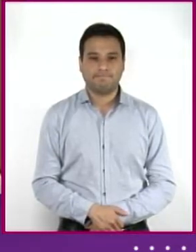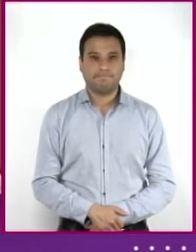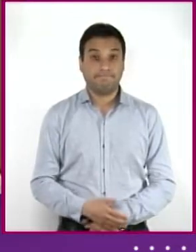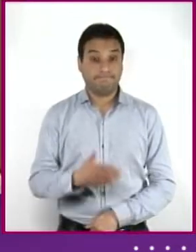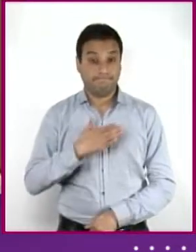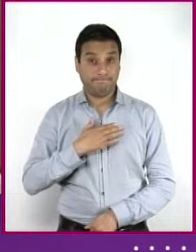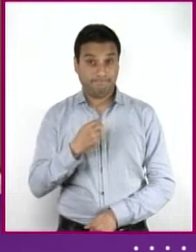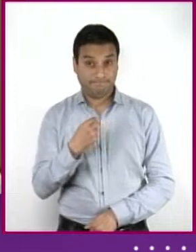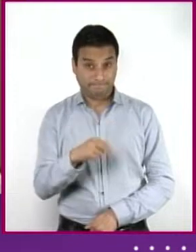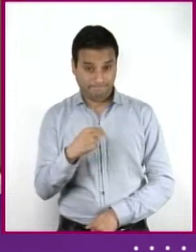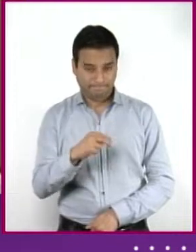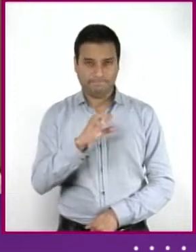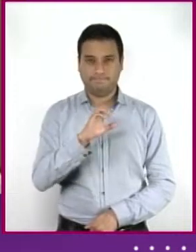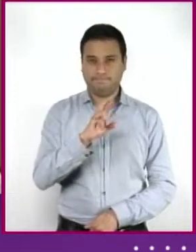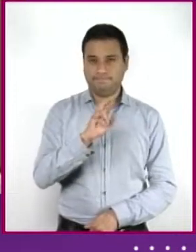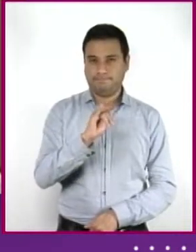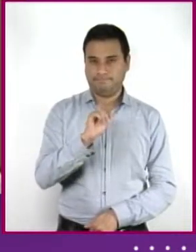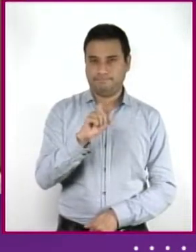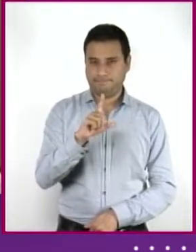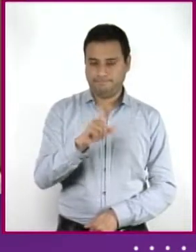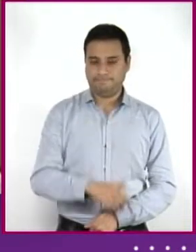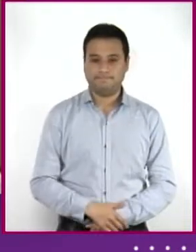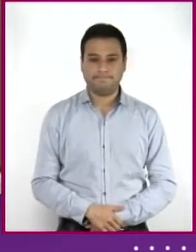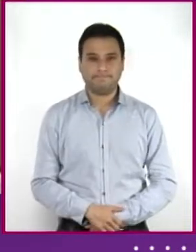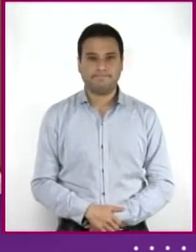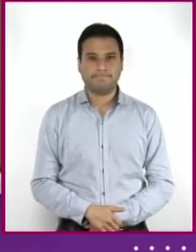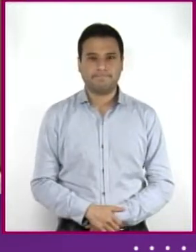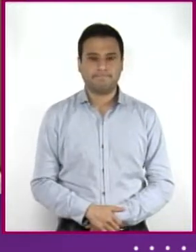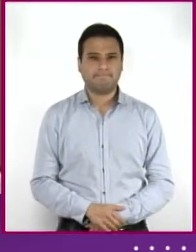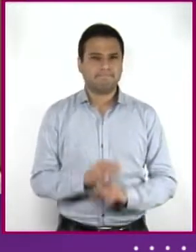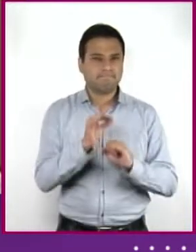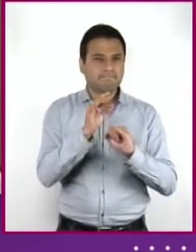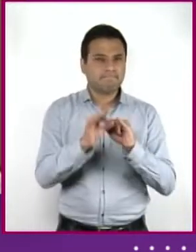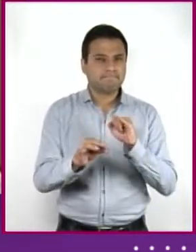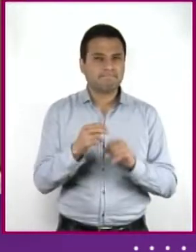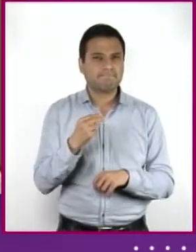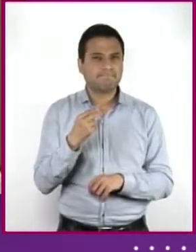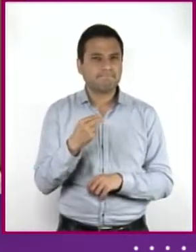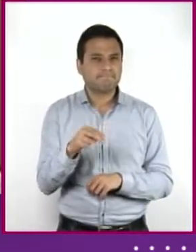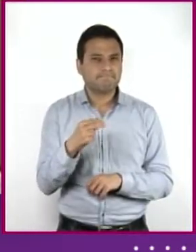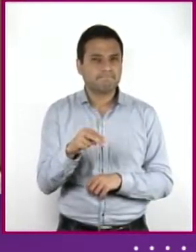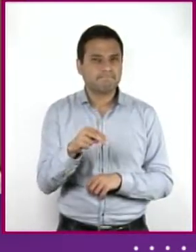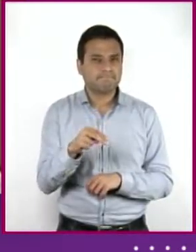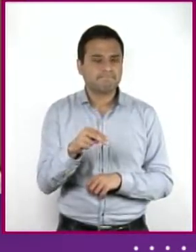My name is Crystal. What's your last name?